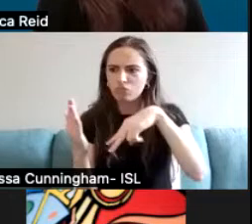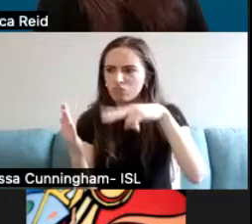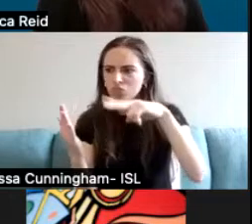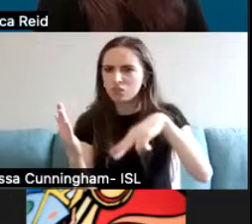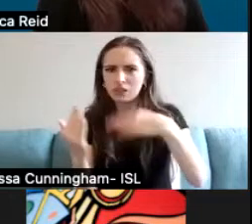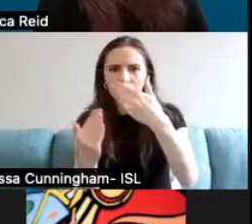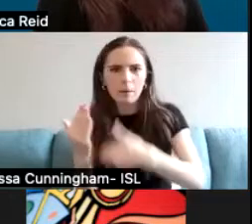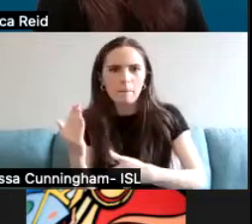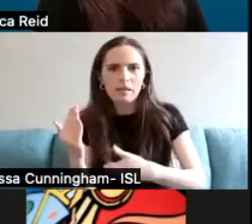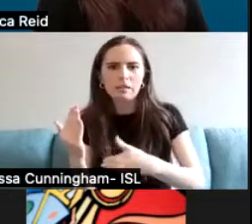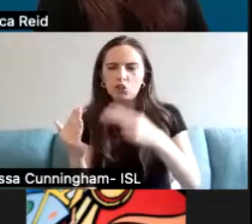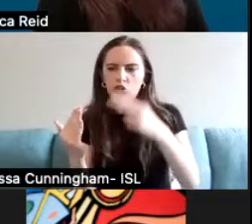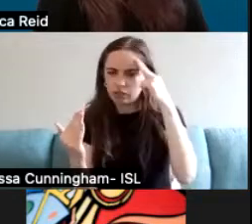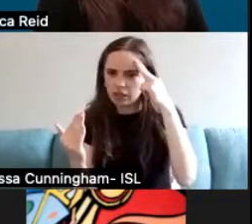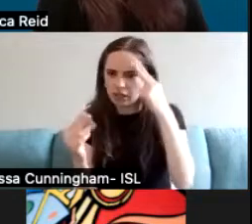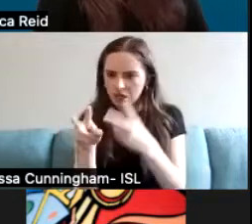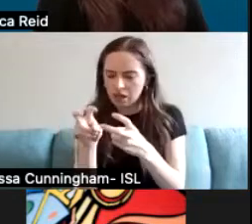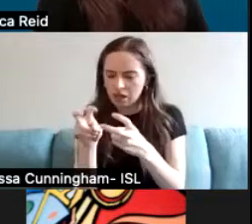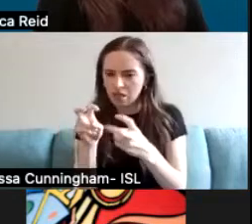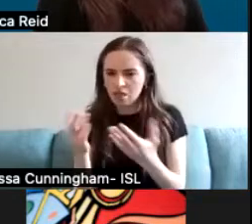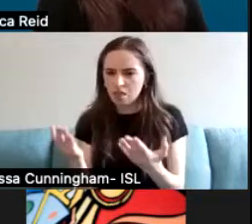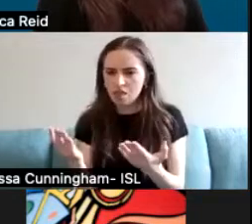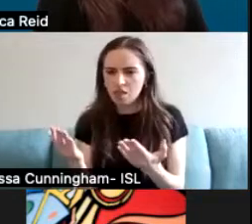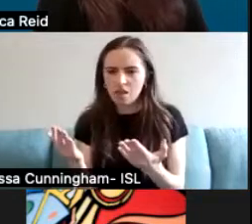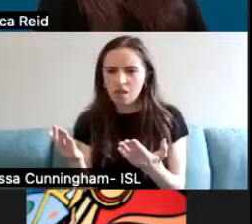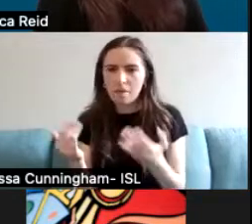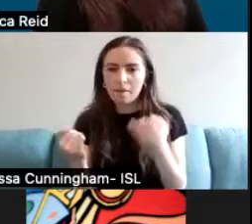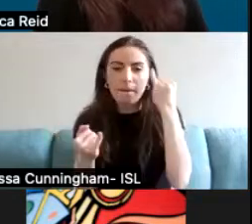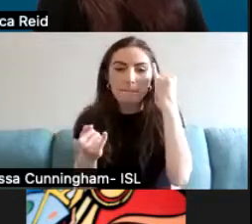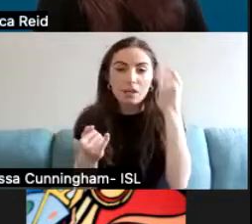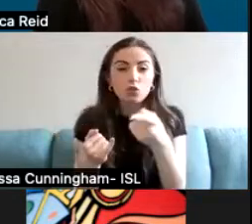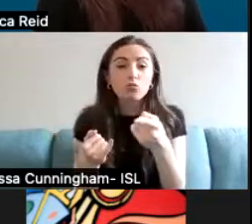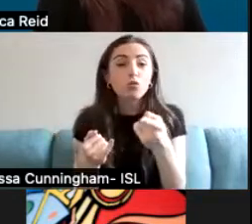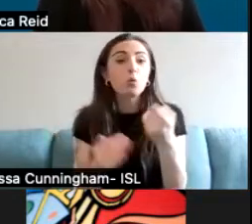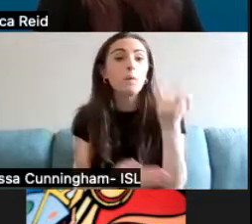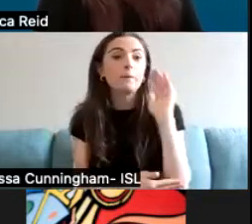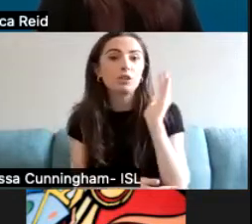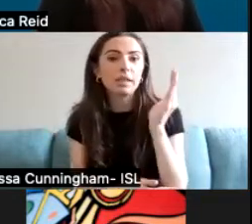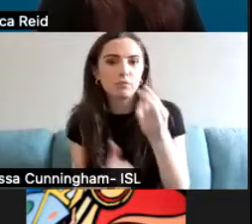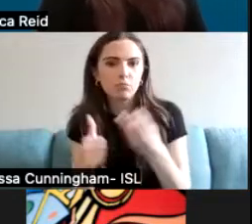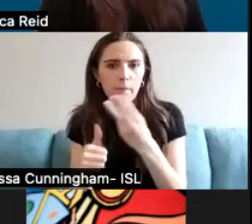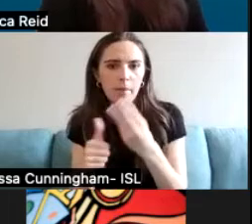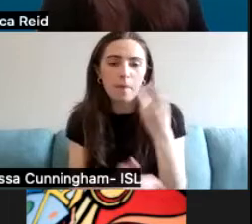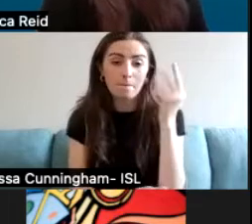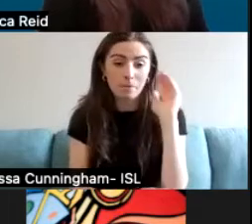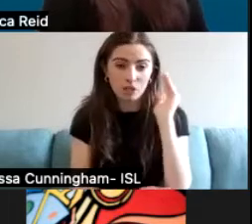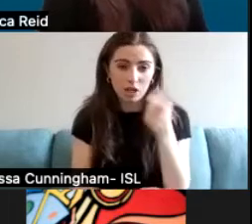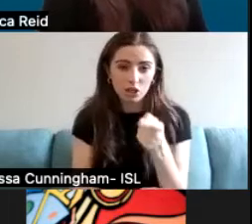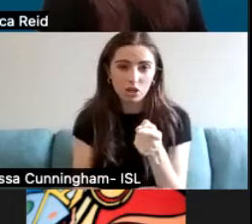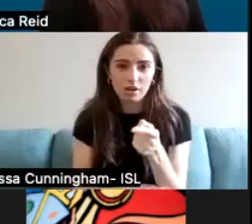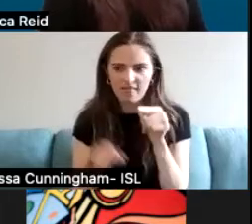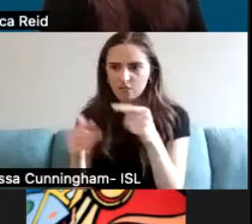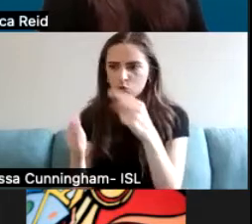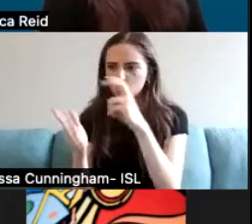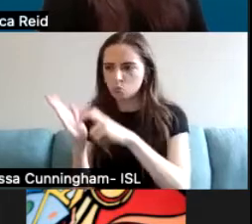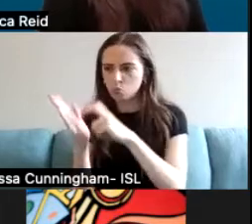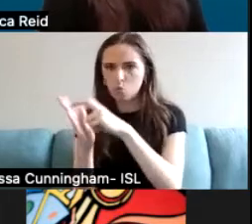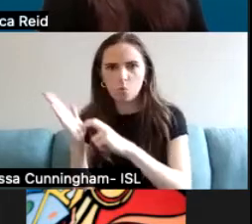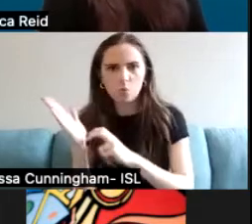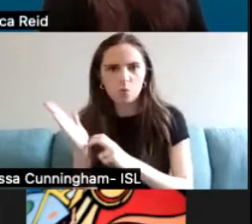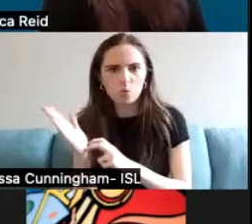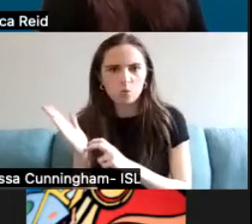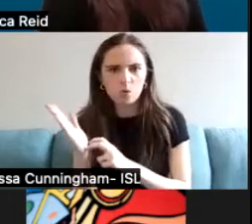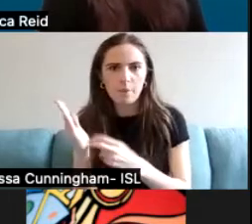the document, imagine you're doing a presentation. Imagine these are your notes for your